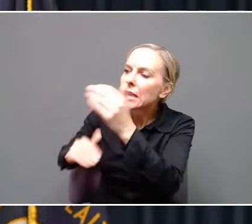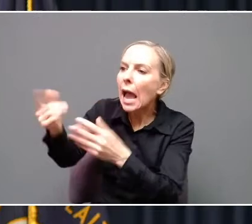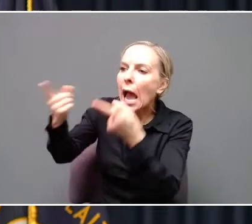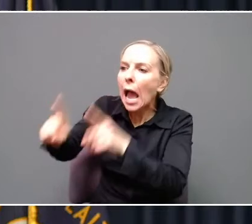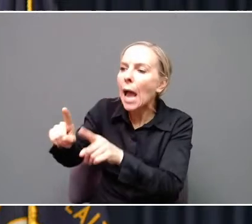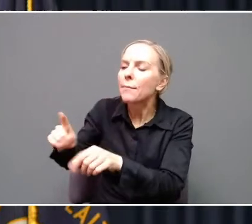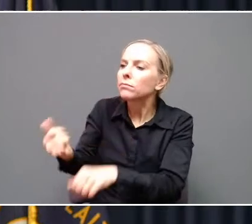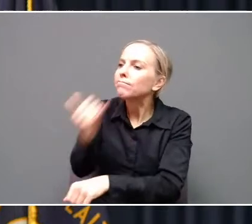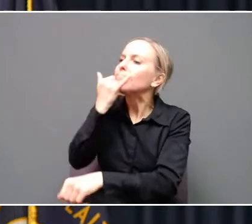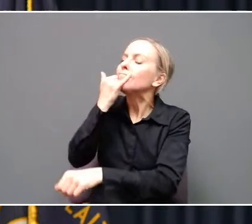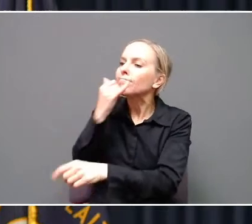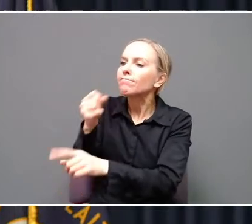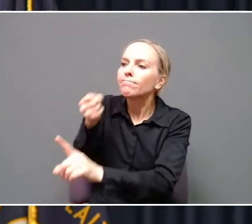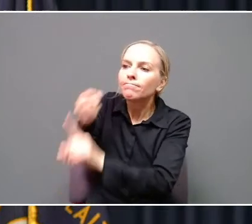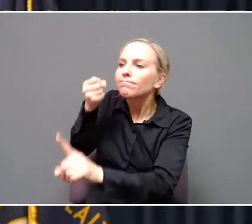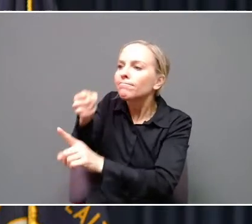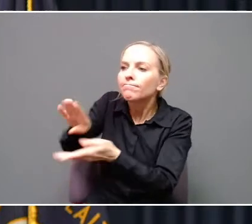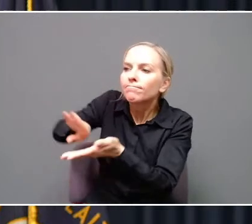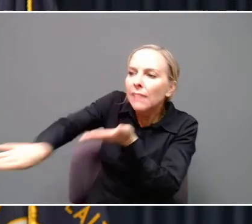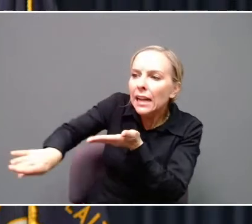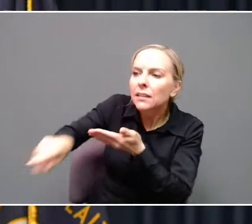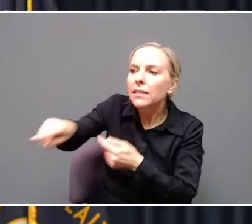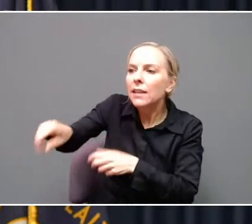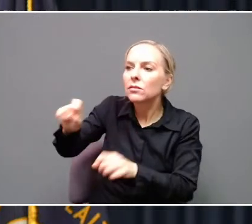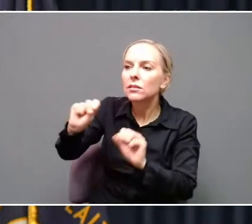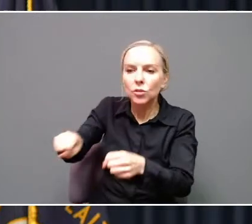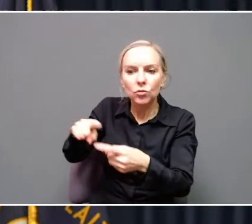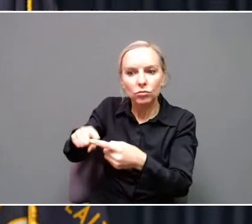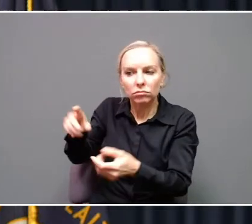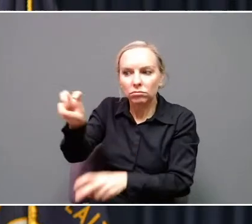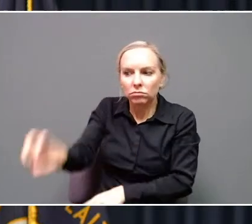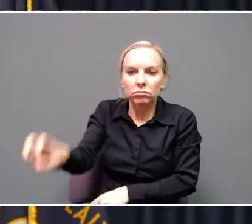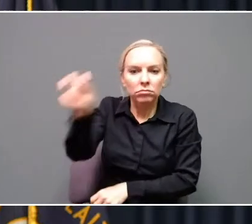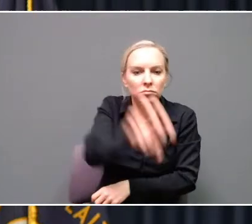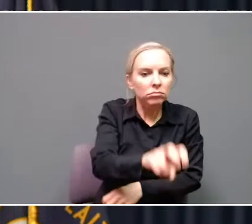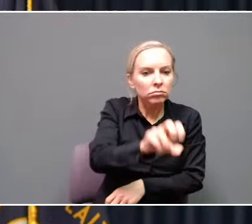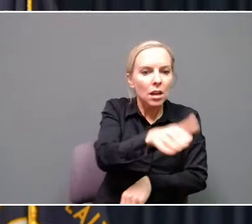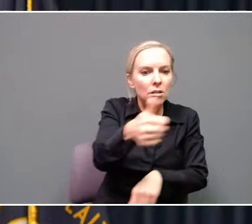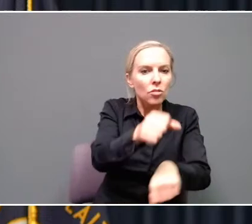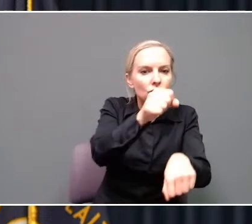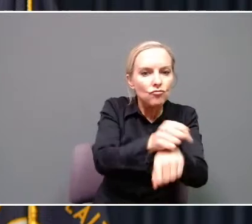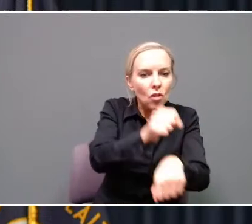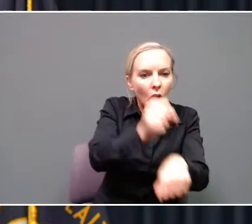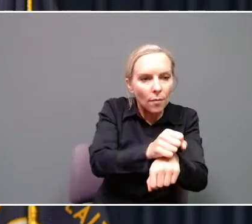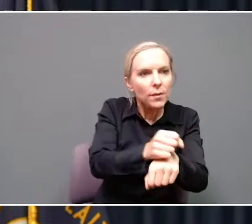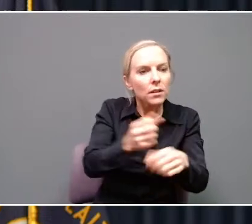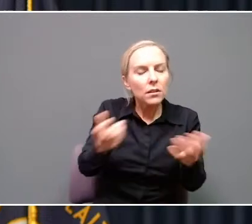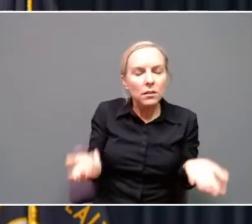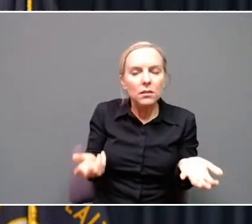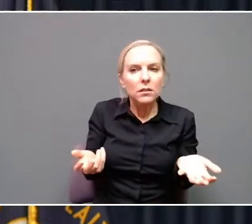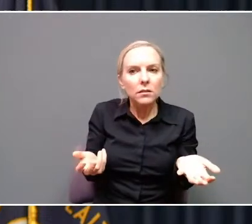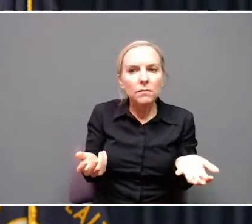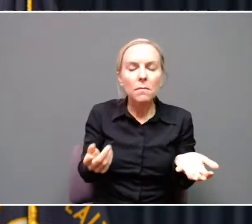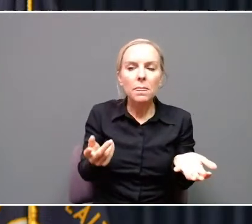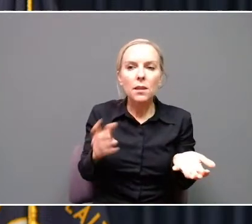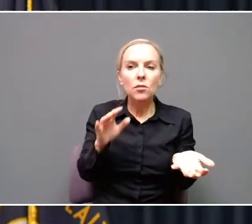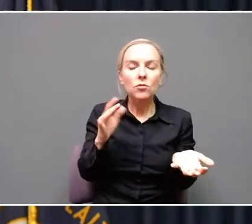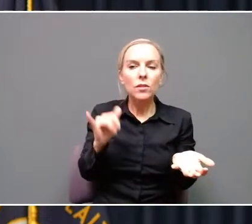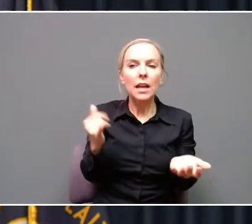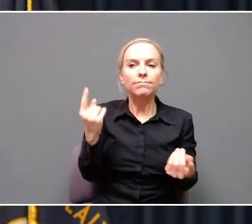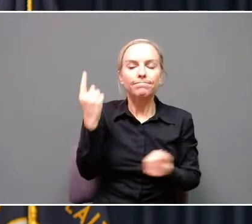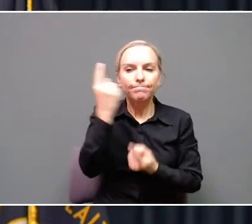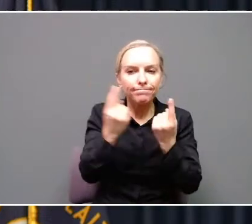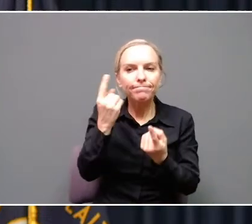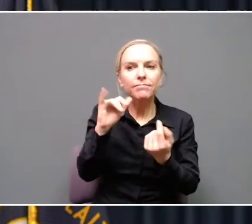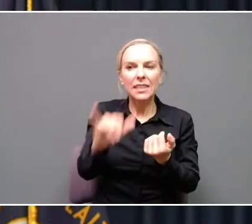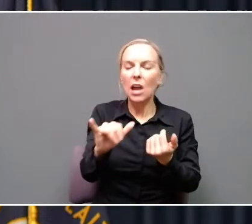so that they can move from that career to another career and not just the next job. Well, the rationale for that really cruel